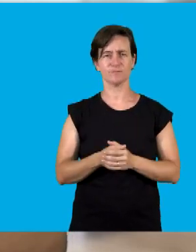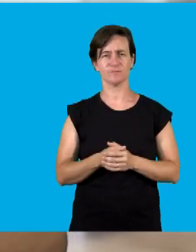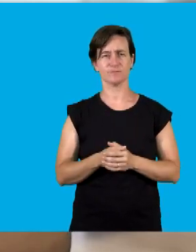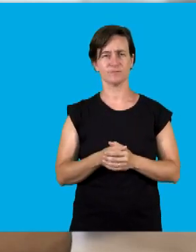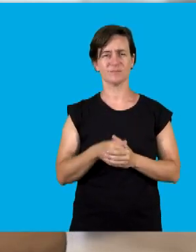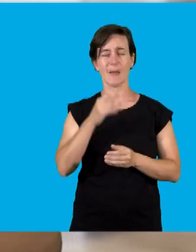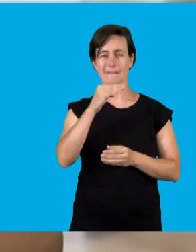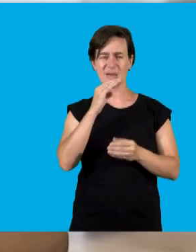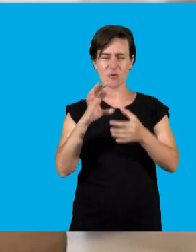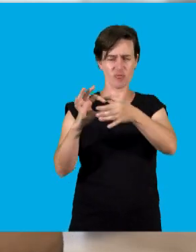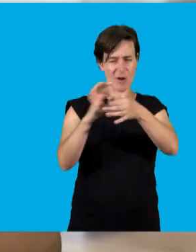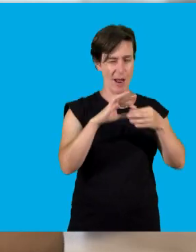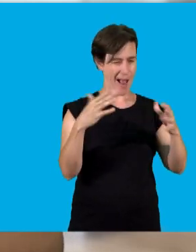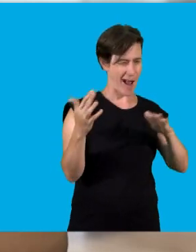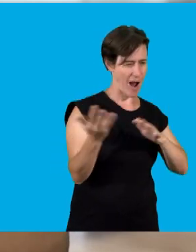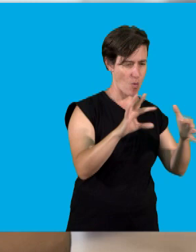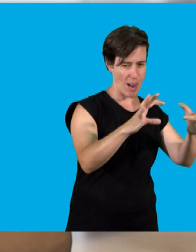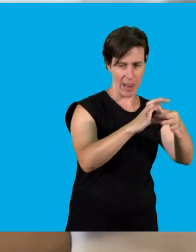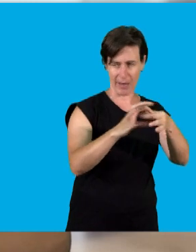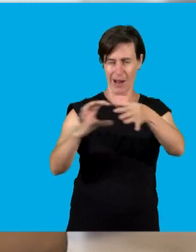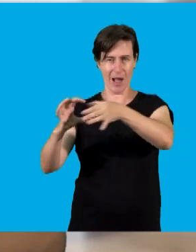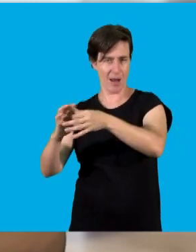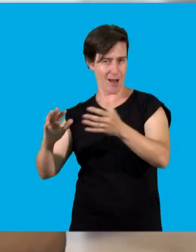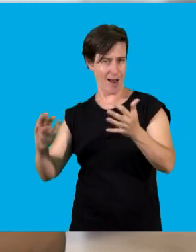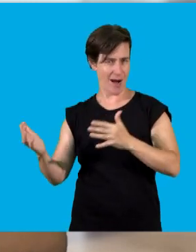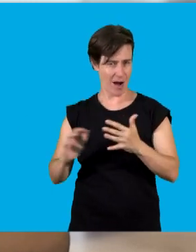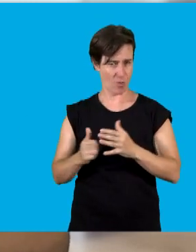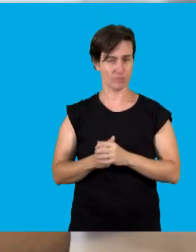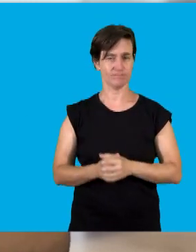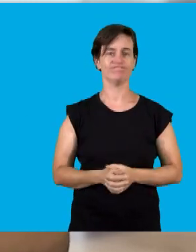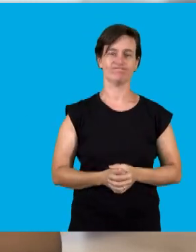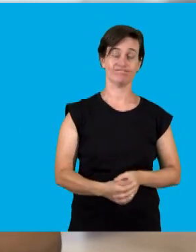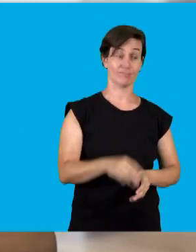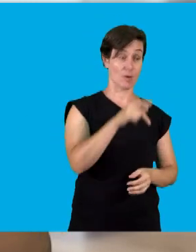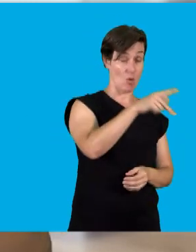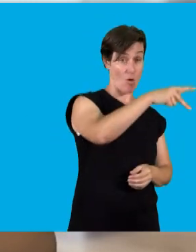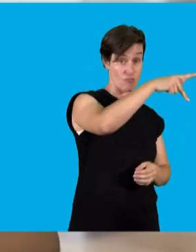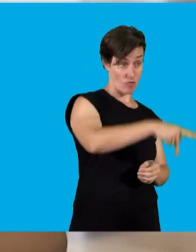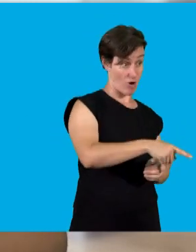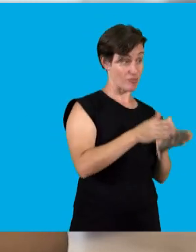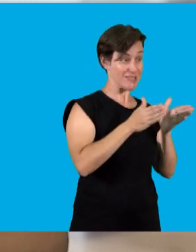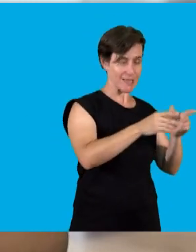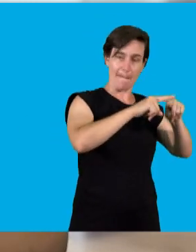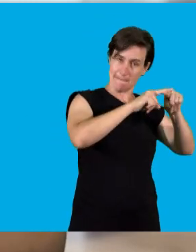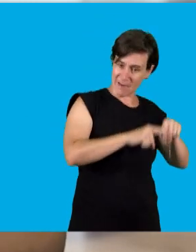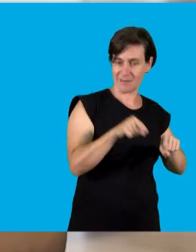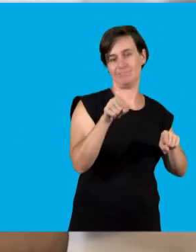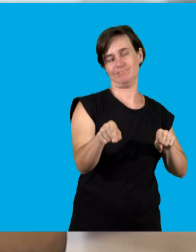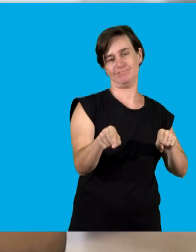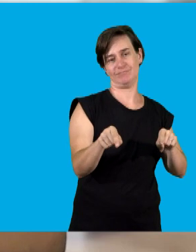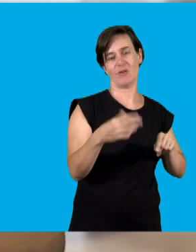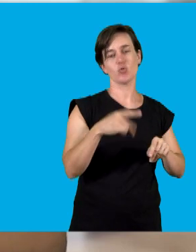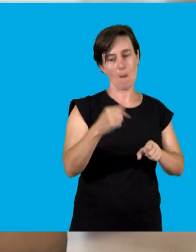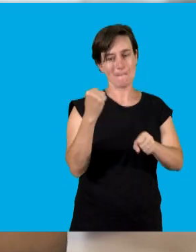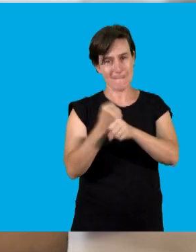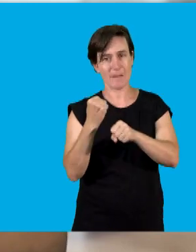with how these businesses link with each other. Obviously, the primary sector depends on the secondary